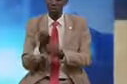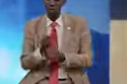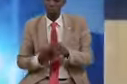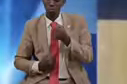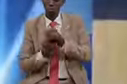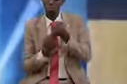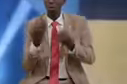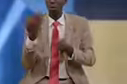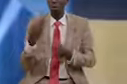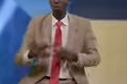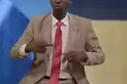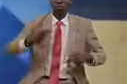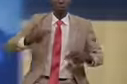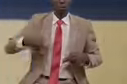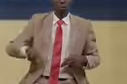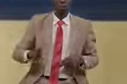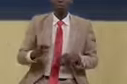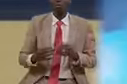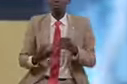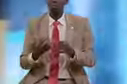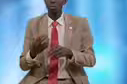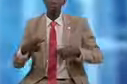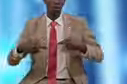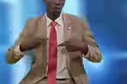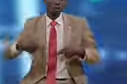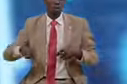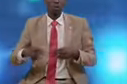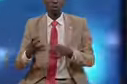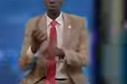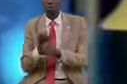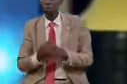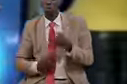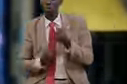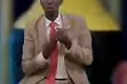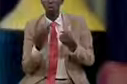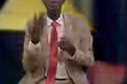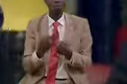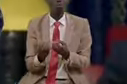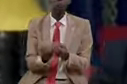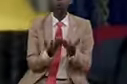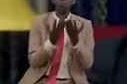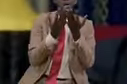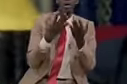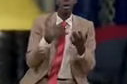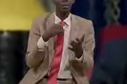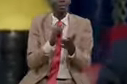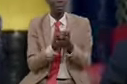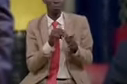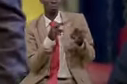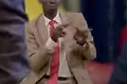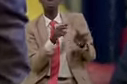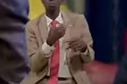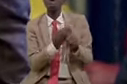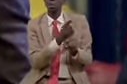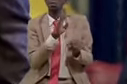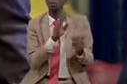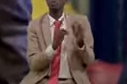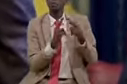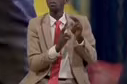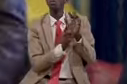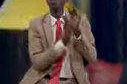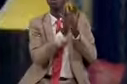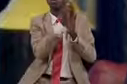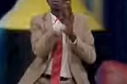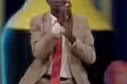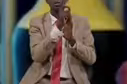the support of sacrifices. And it makes them taller than the other people. That one is not religious, it's